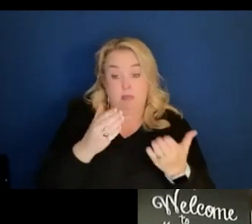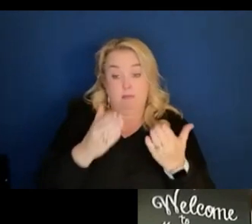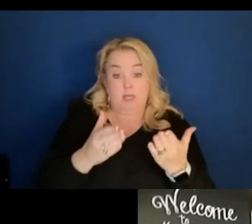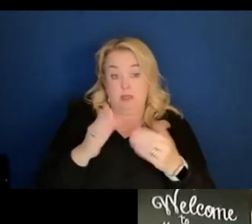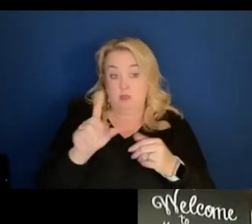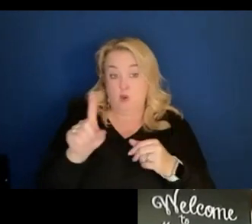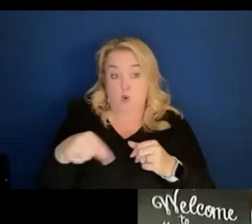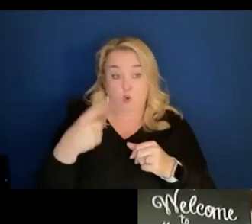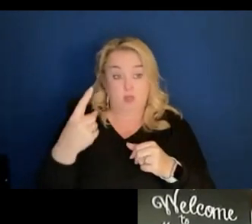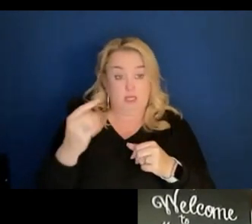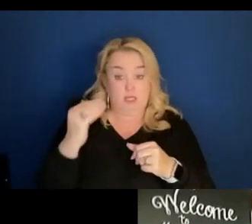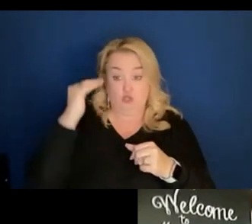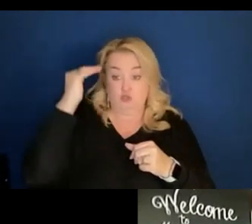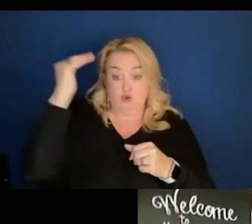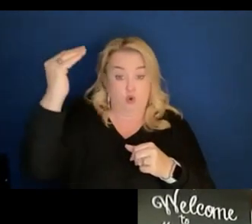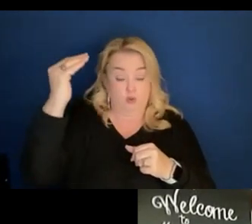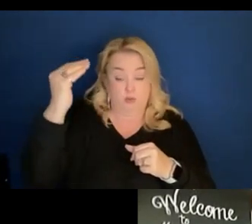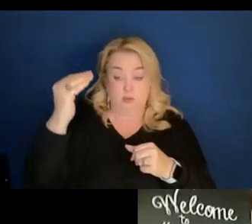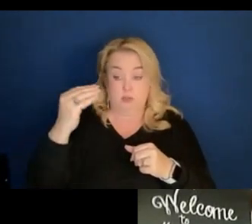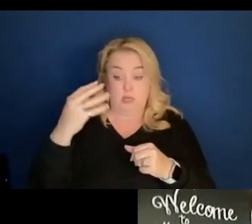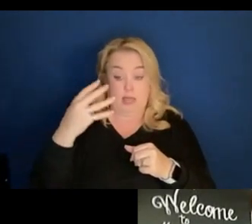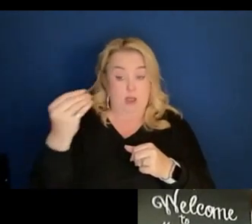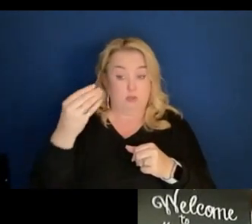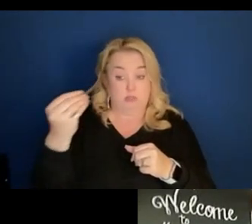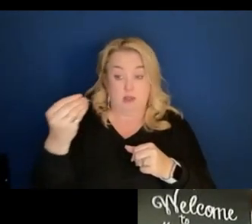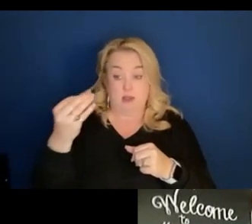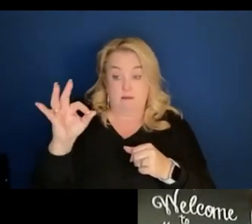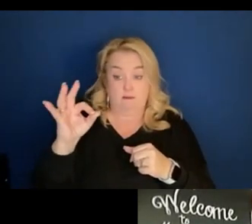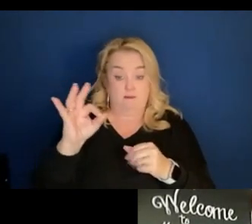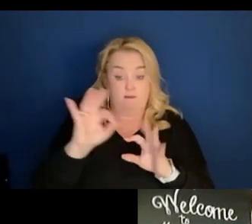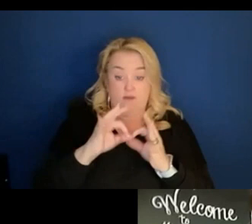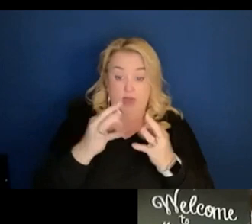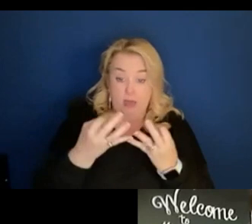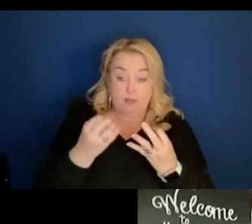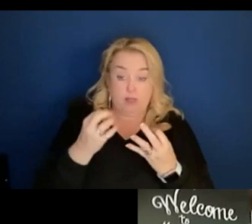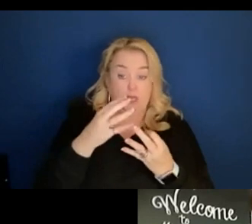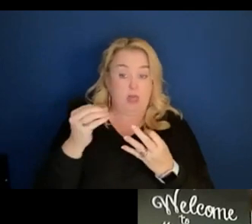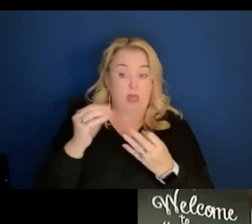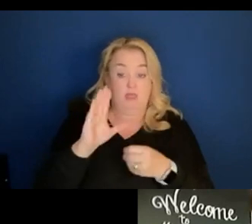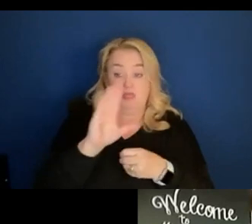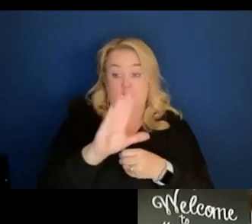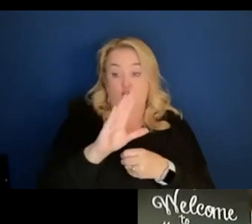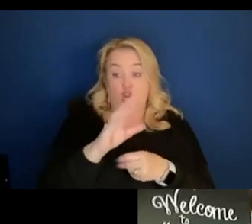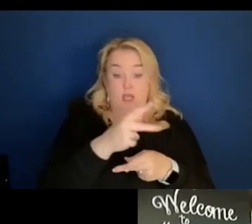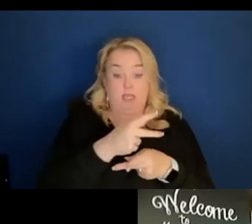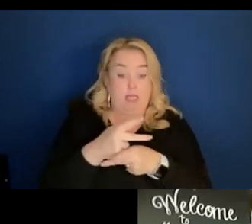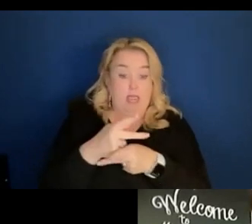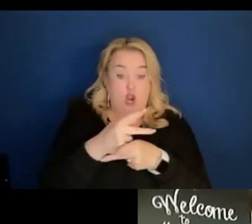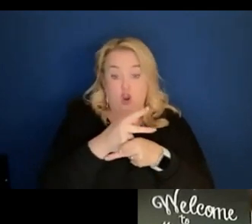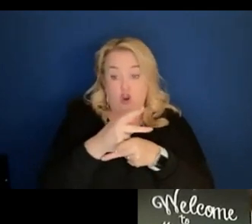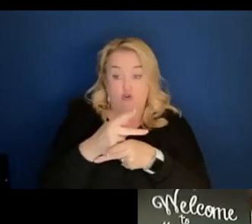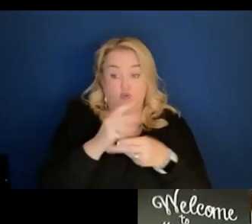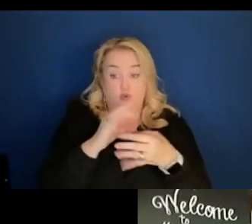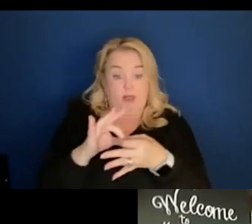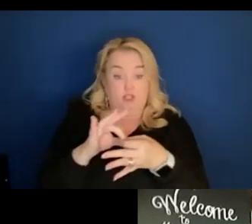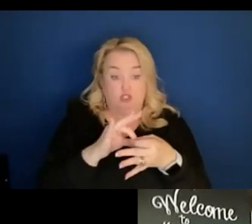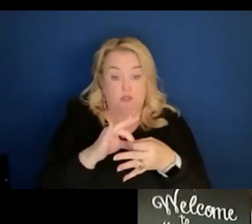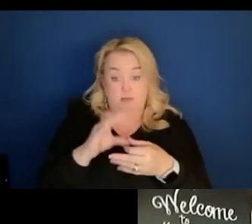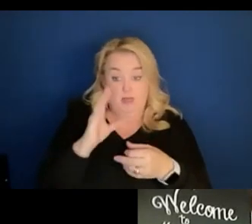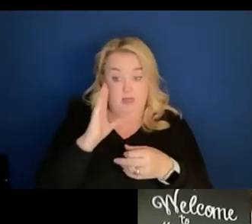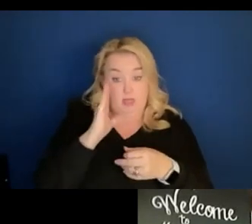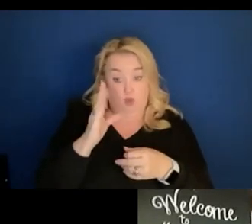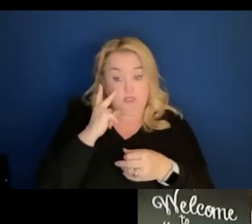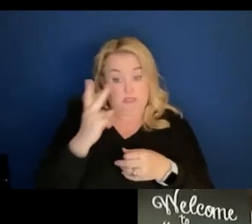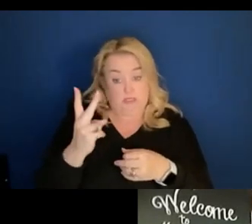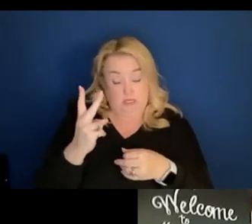only adult outside of the family, outside of their care relationship that they may see